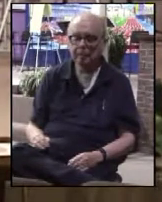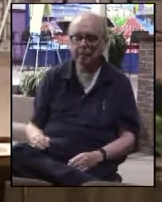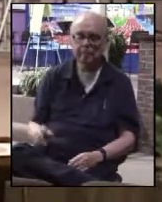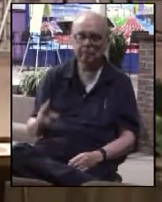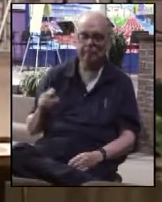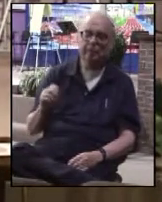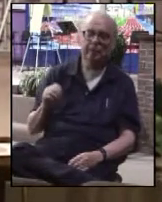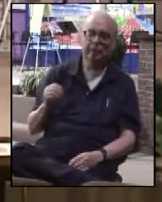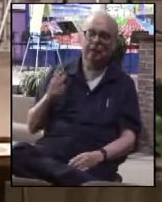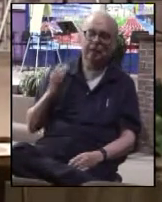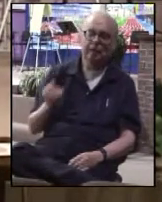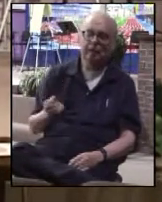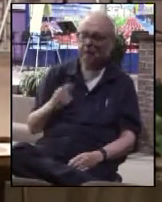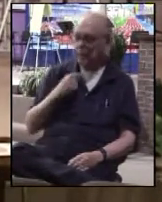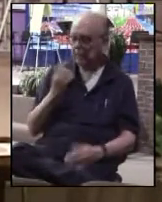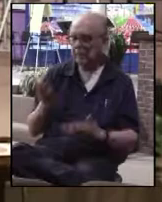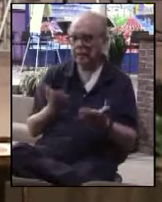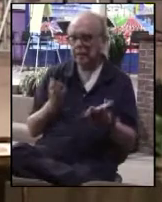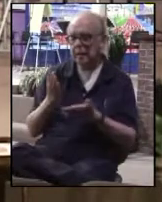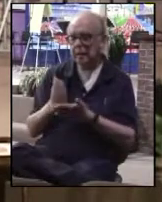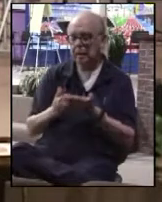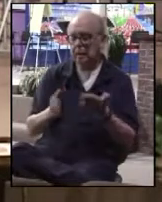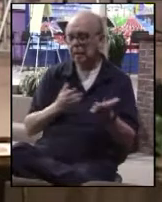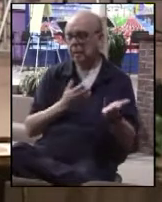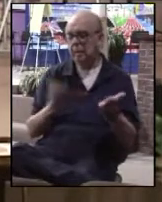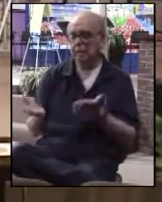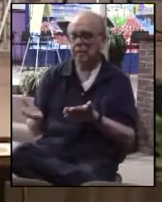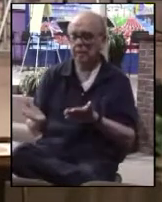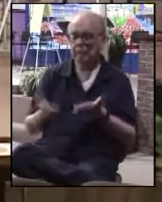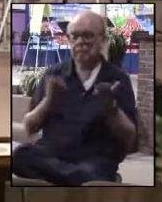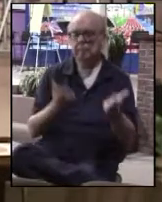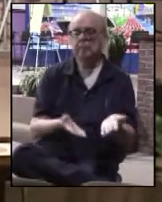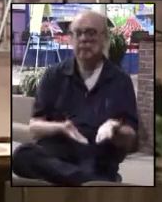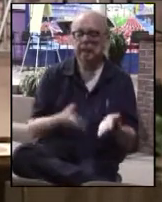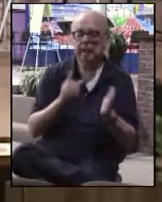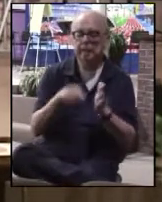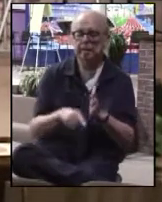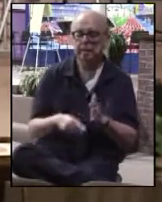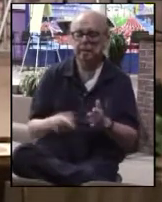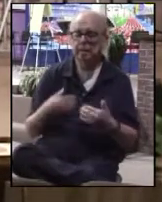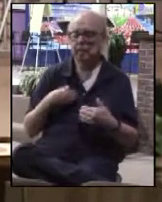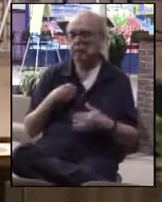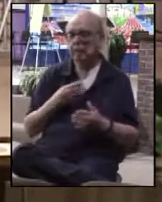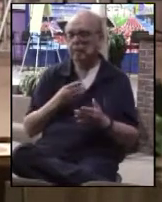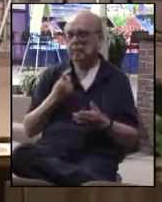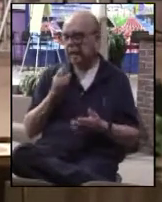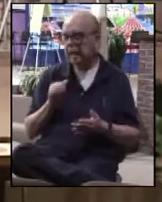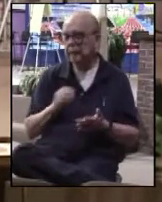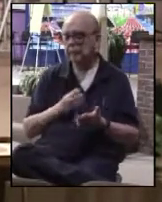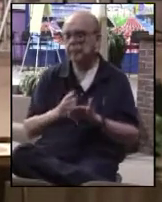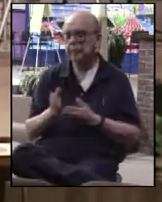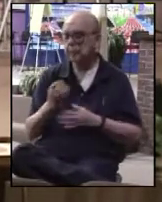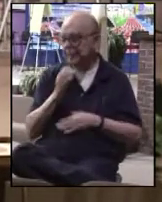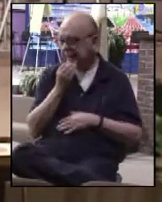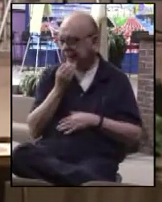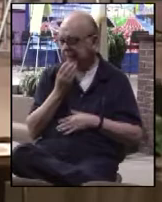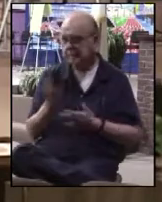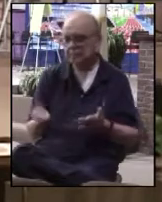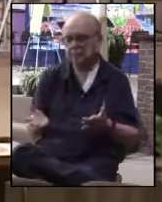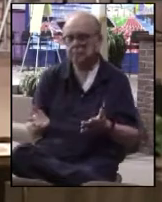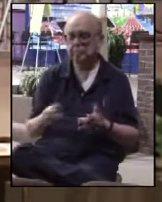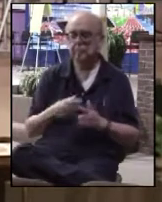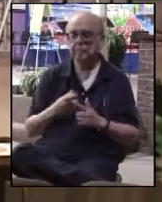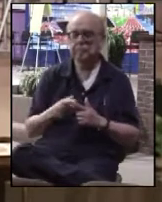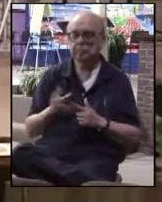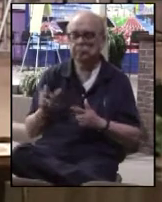why are you serving me this part and bringing me my grits at five minutes when I'm halfway through through this and then